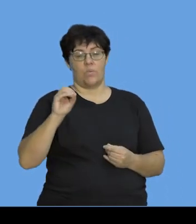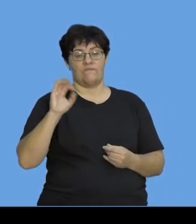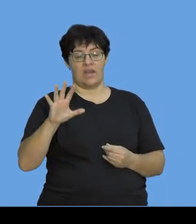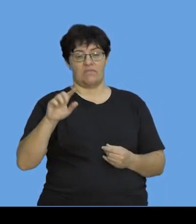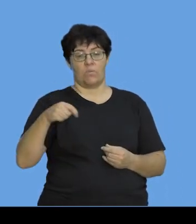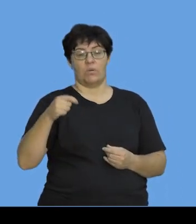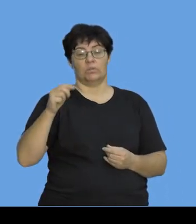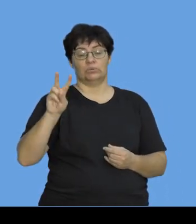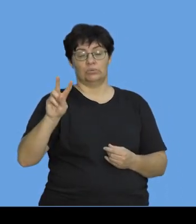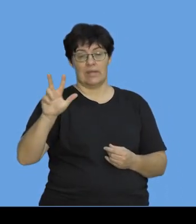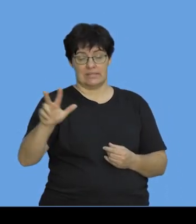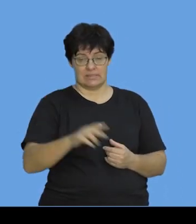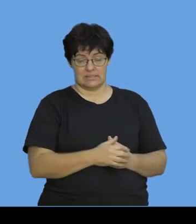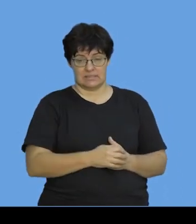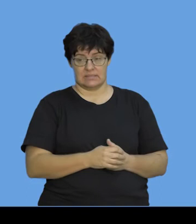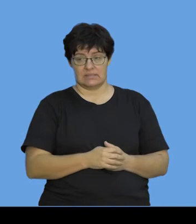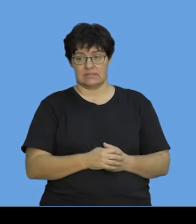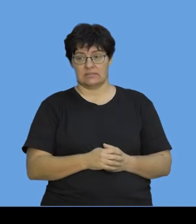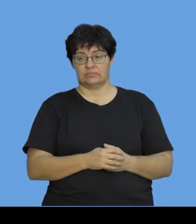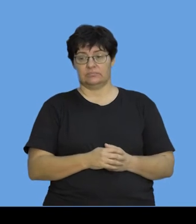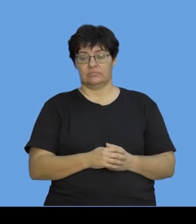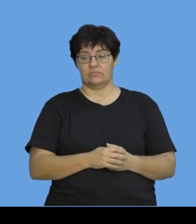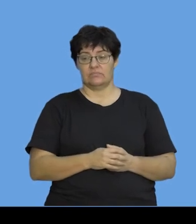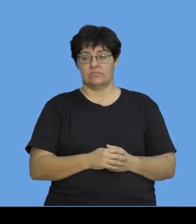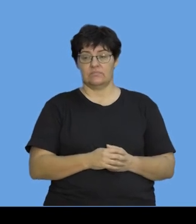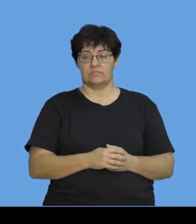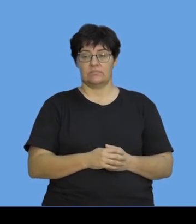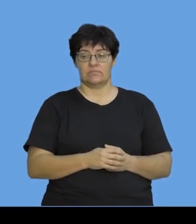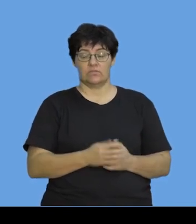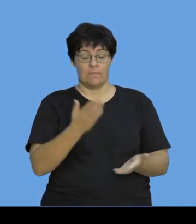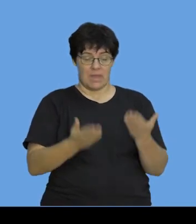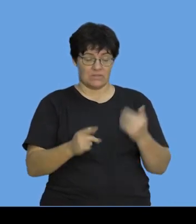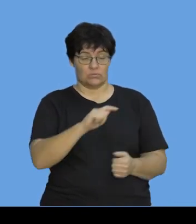105.28, okay? So the mass is actually